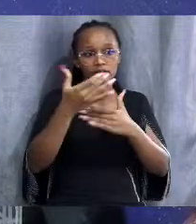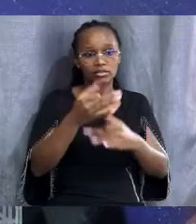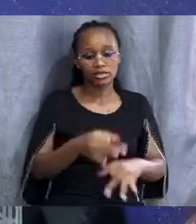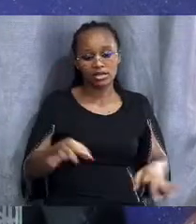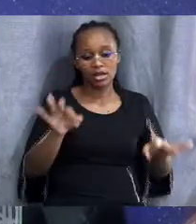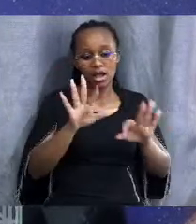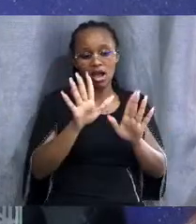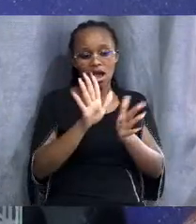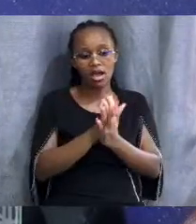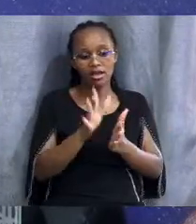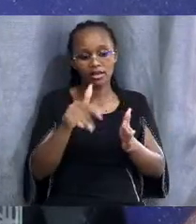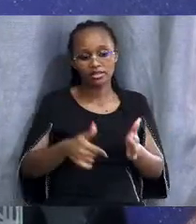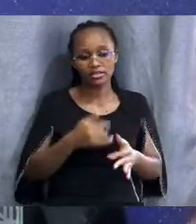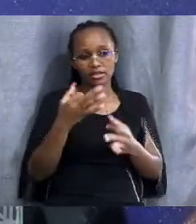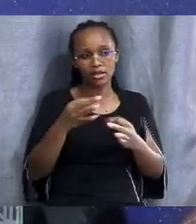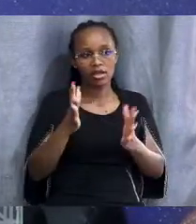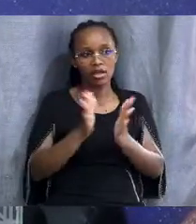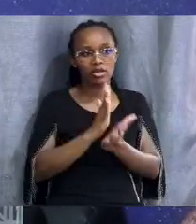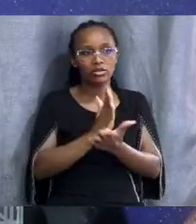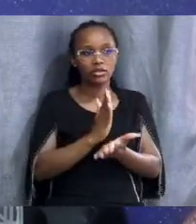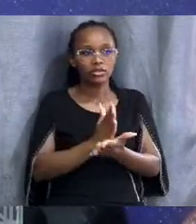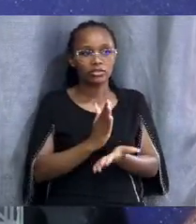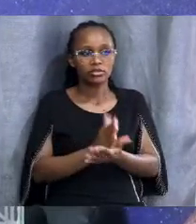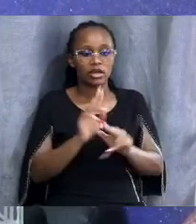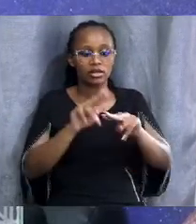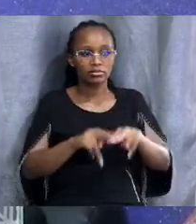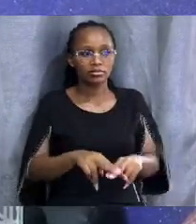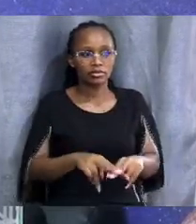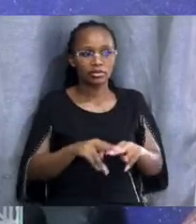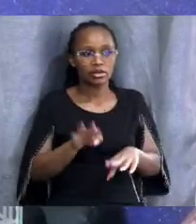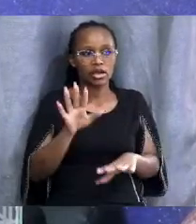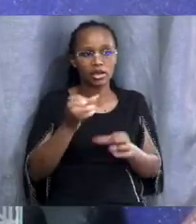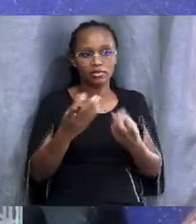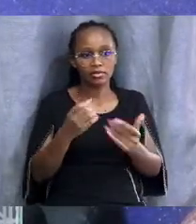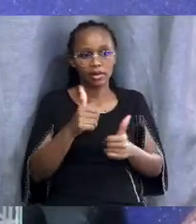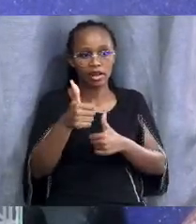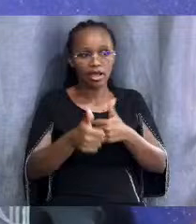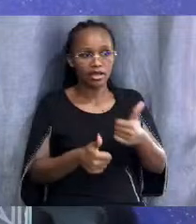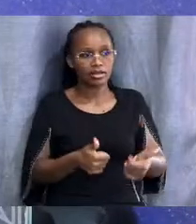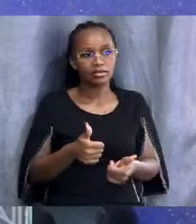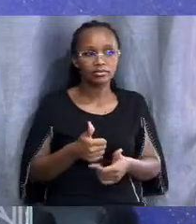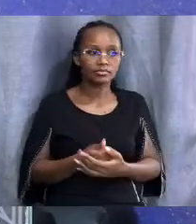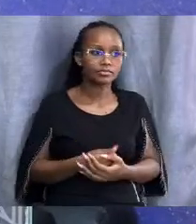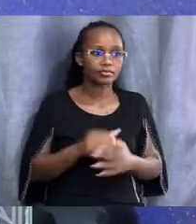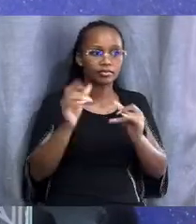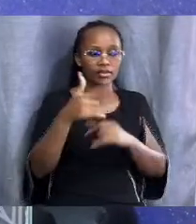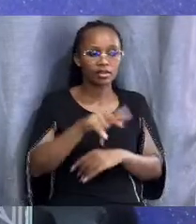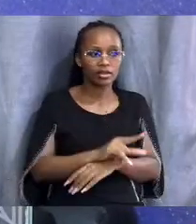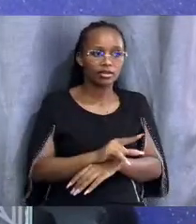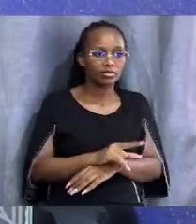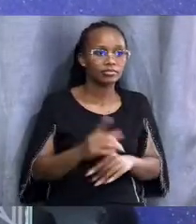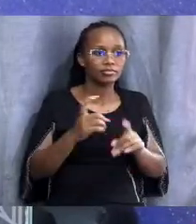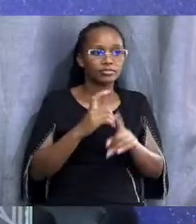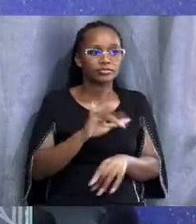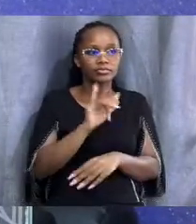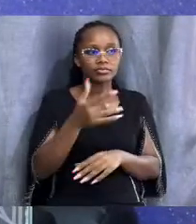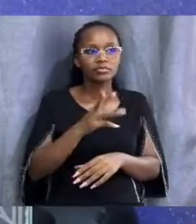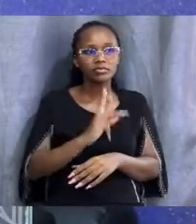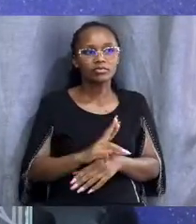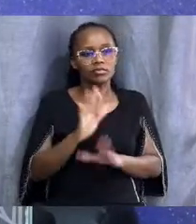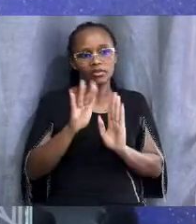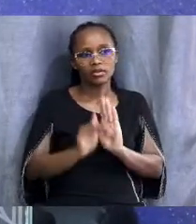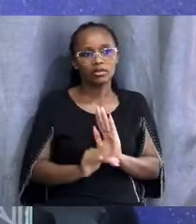trustworthy, selfless, loyal and dependable among others. He kept a smile on the faces of those who were